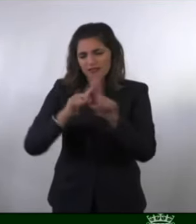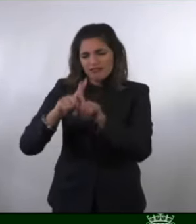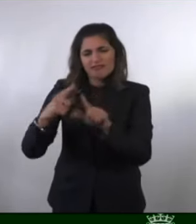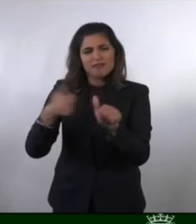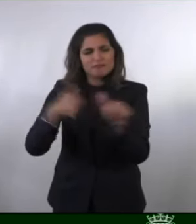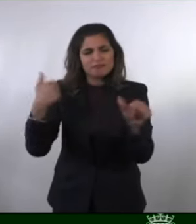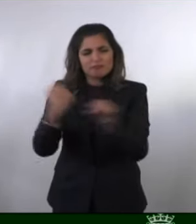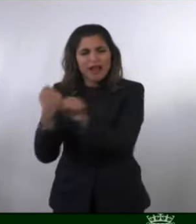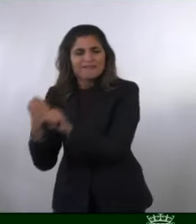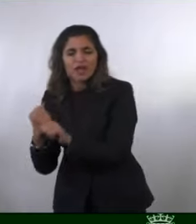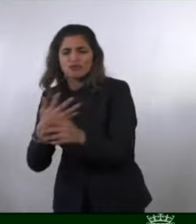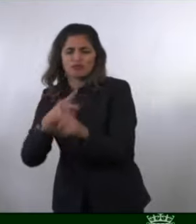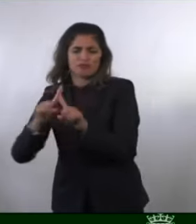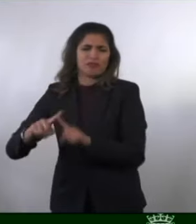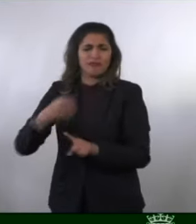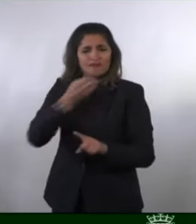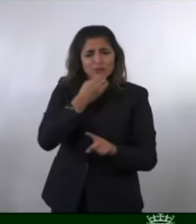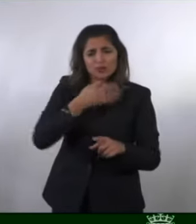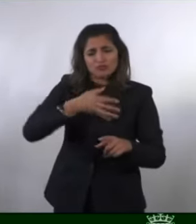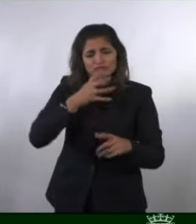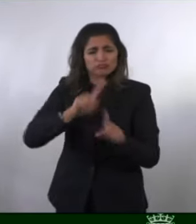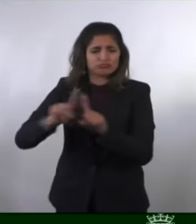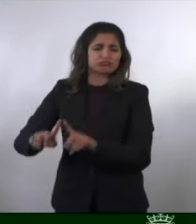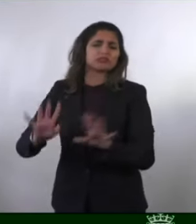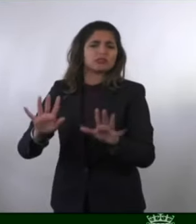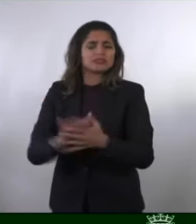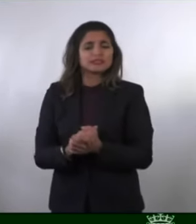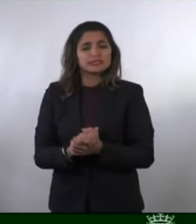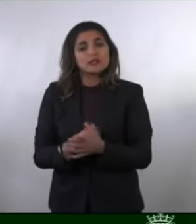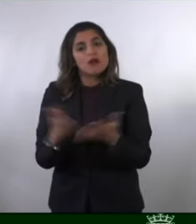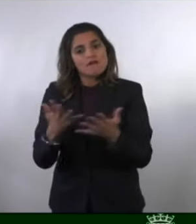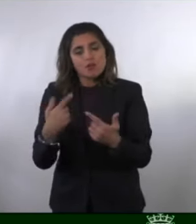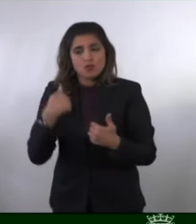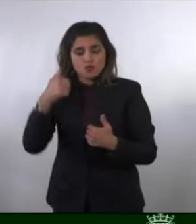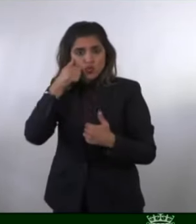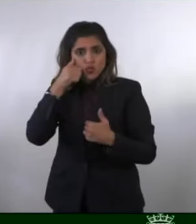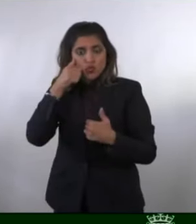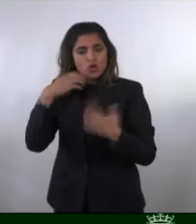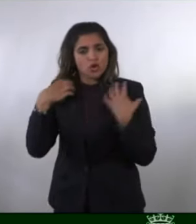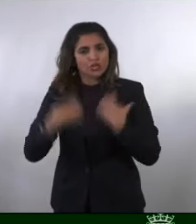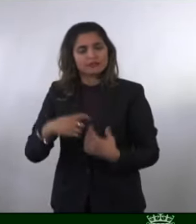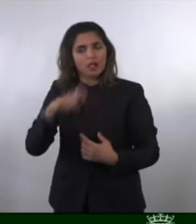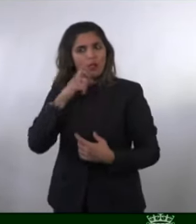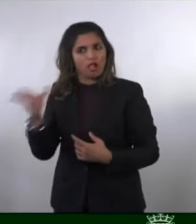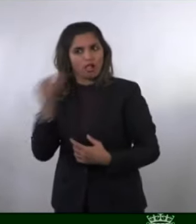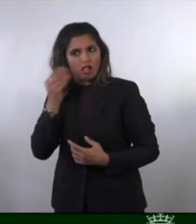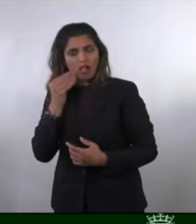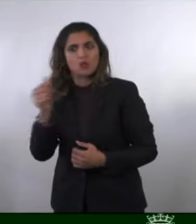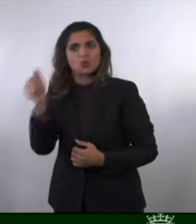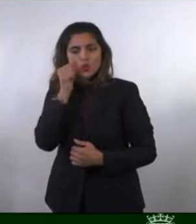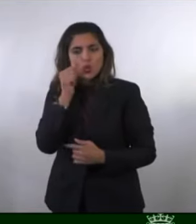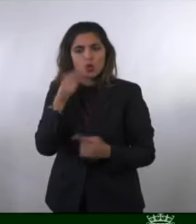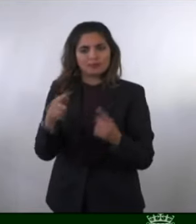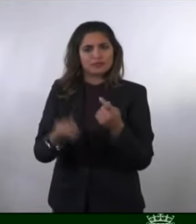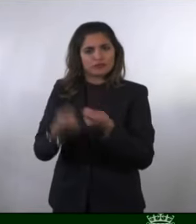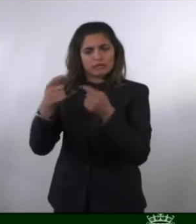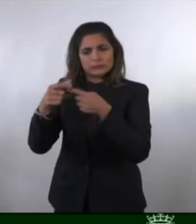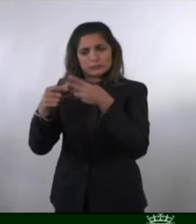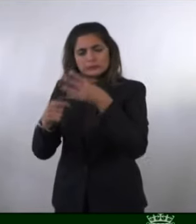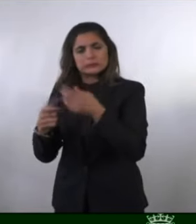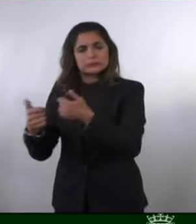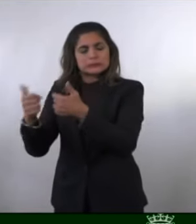know that my right honourable friend, the Chancellor, is going to be listening very keenly to all that. The points he made, particularly about business